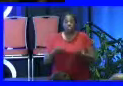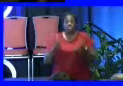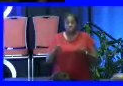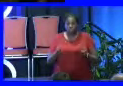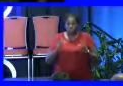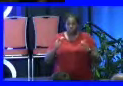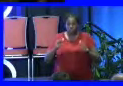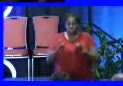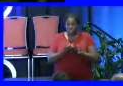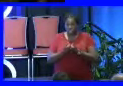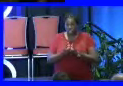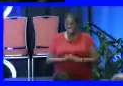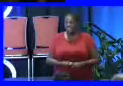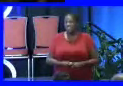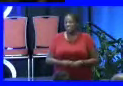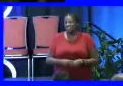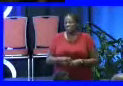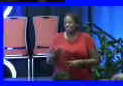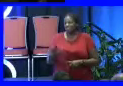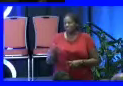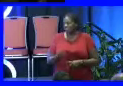any challenges, right?